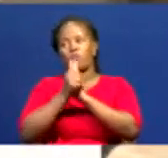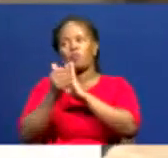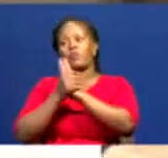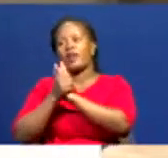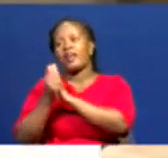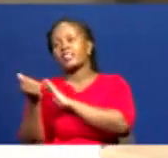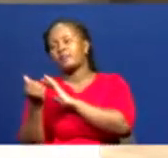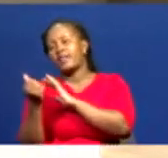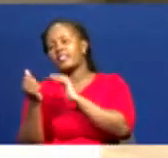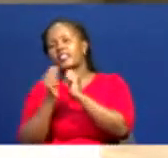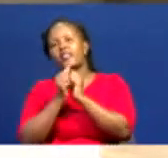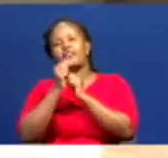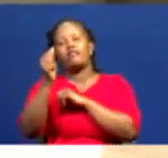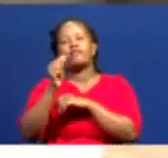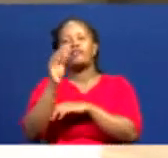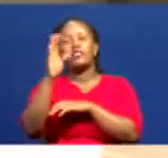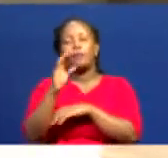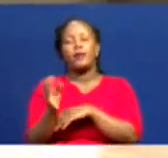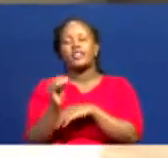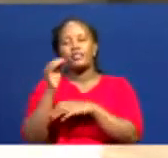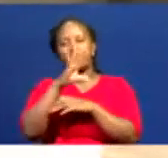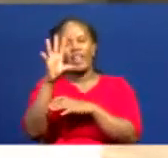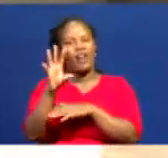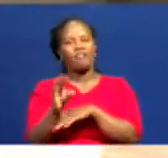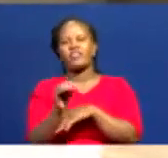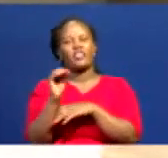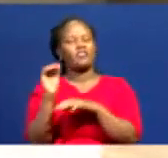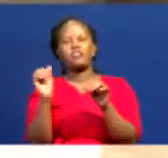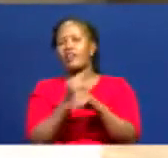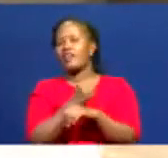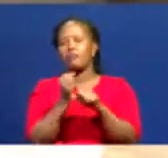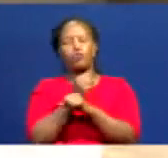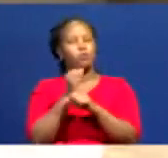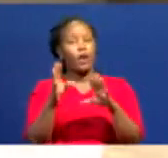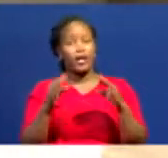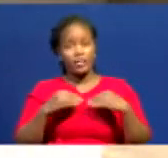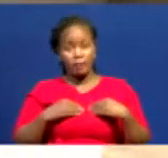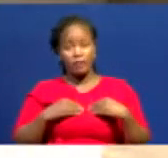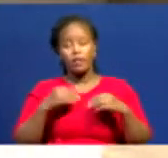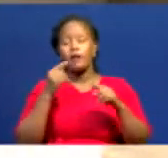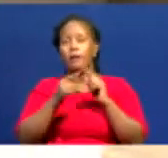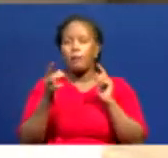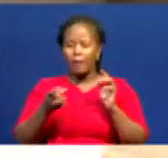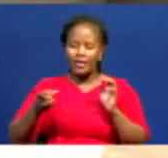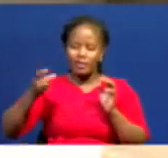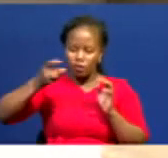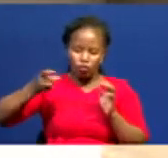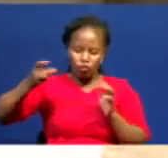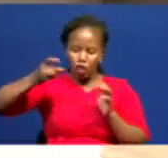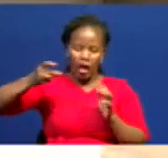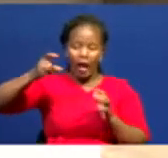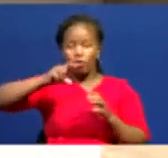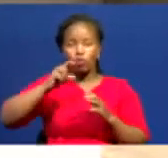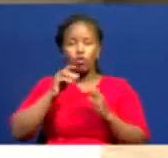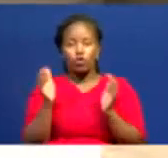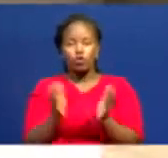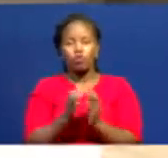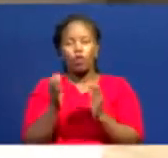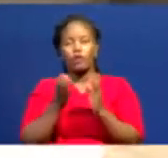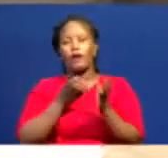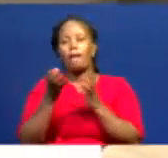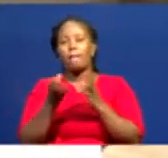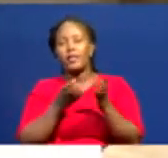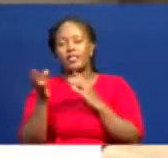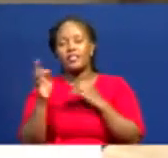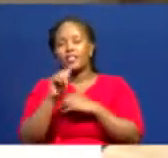that Africa trades with itself is unacceptable. But to grow this further, the small businesses around the continent and in